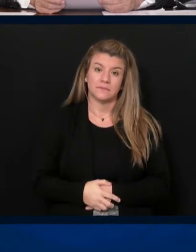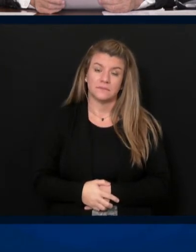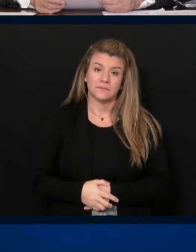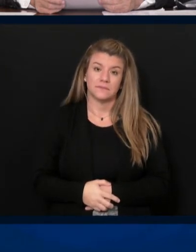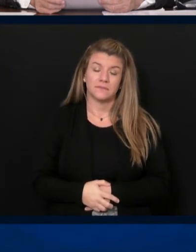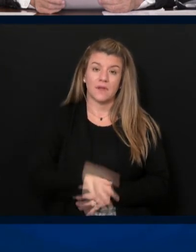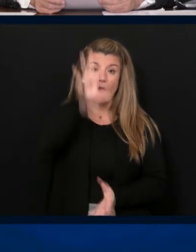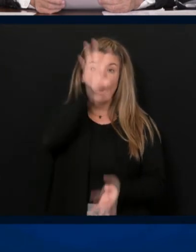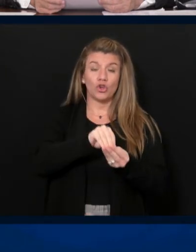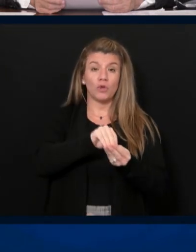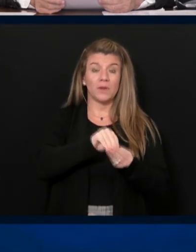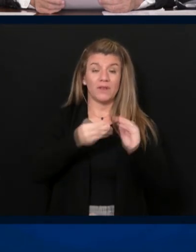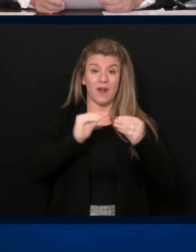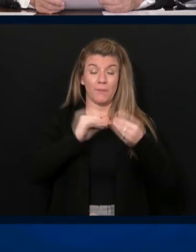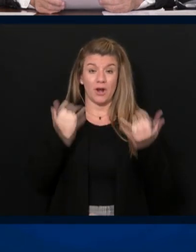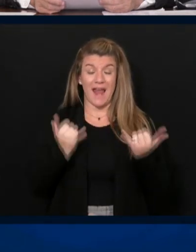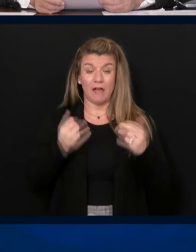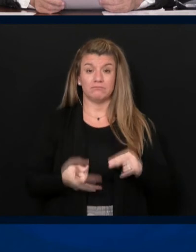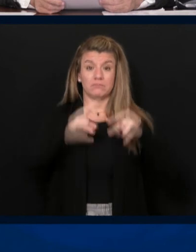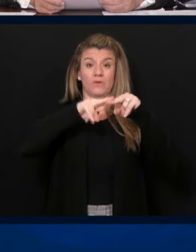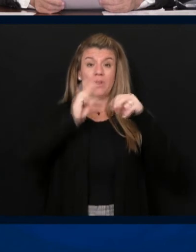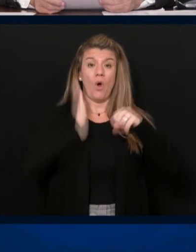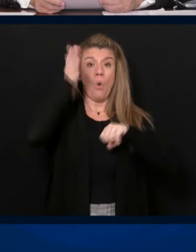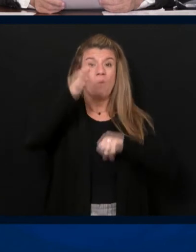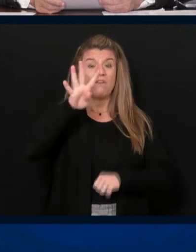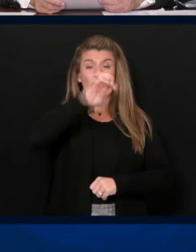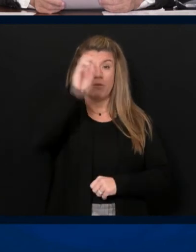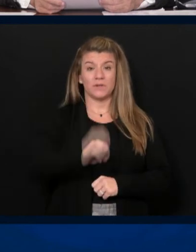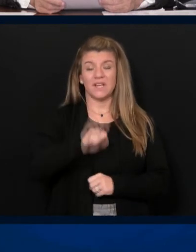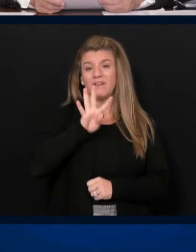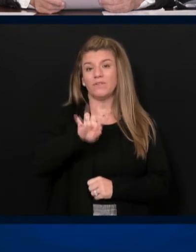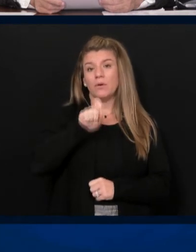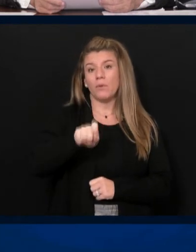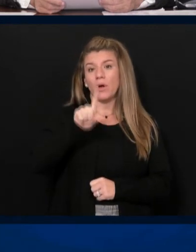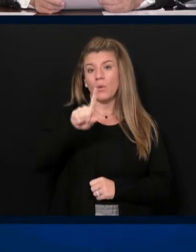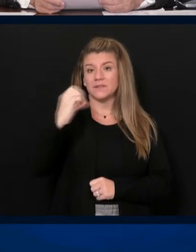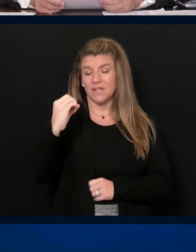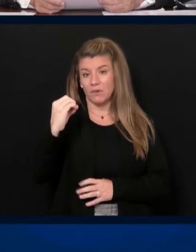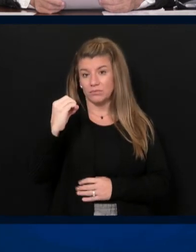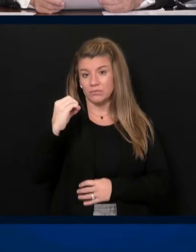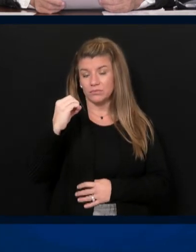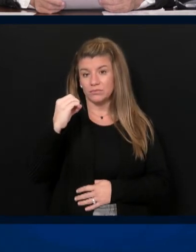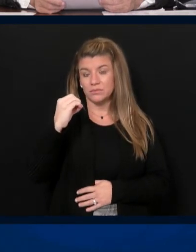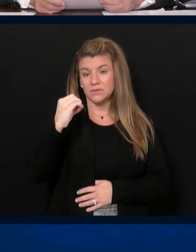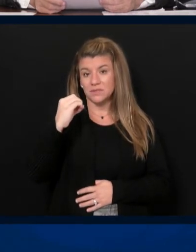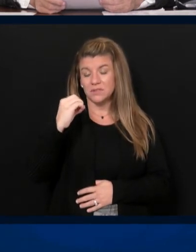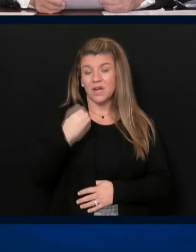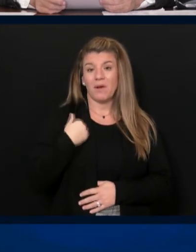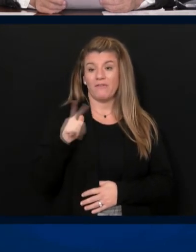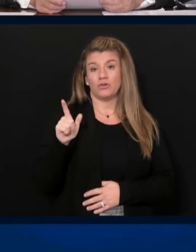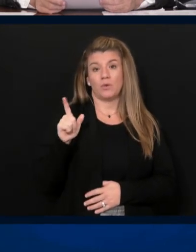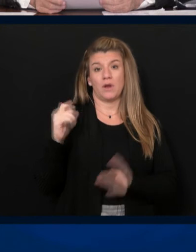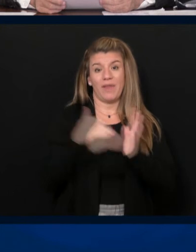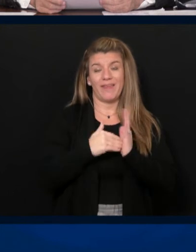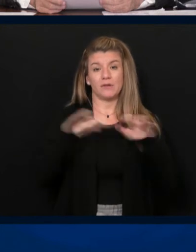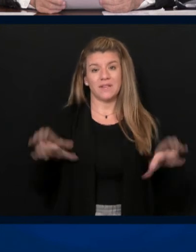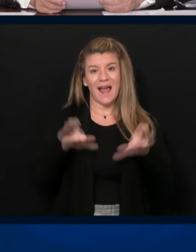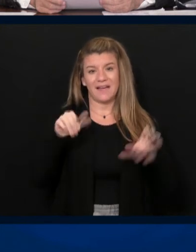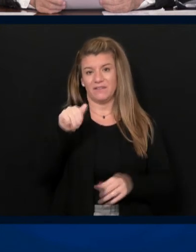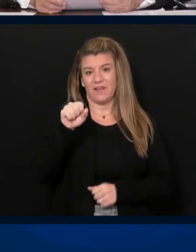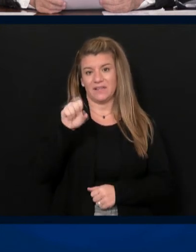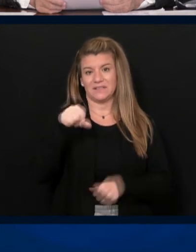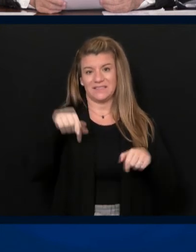Our cumulative rate now has risen above 4%, is at 4.10. We have 21,000 active cases